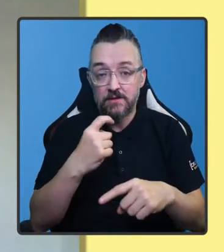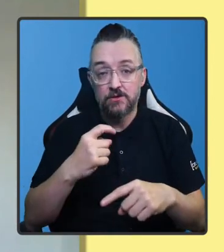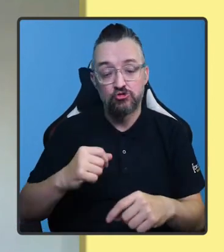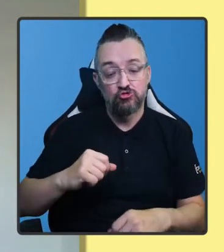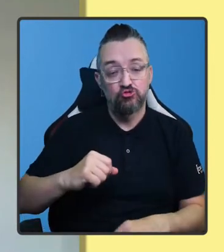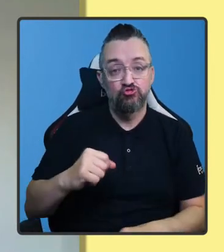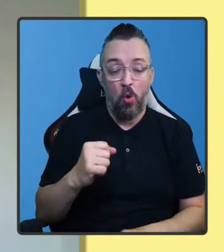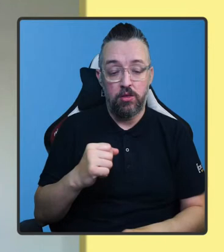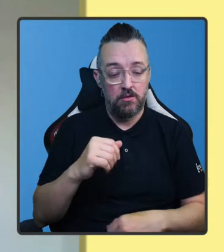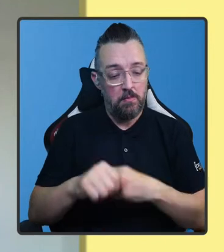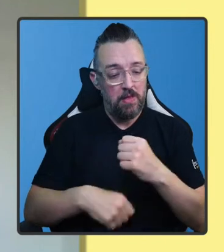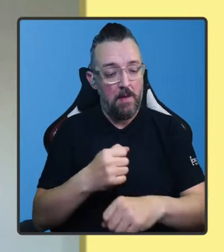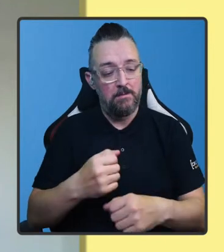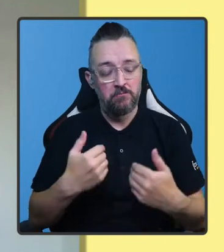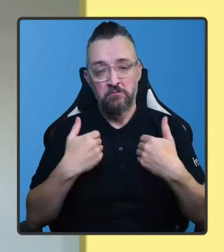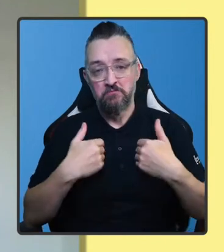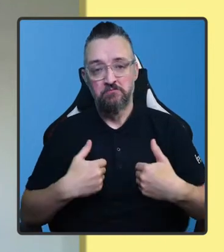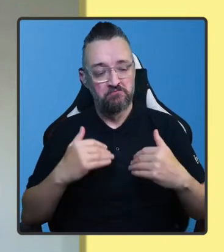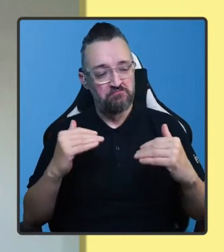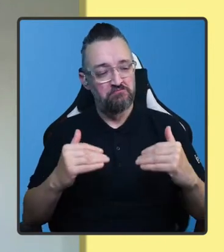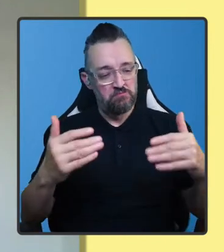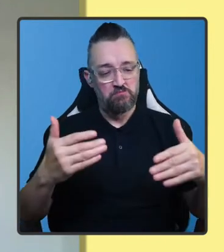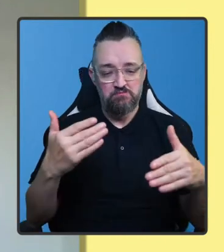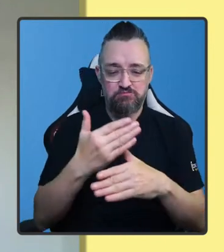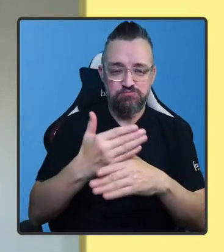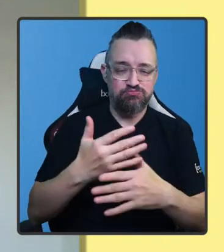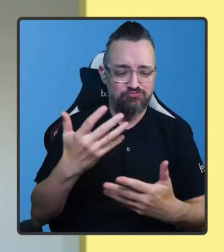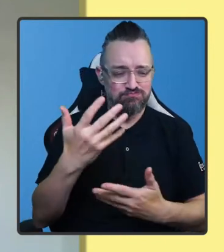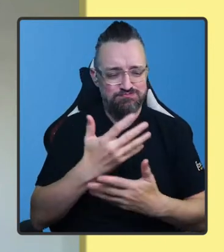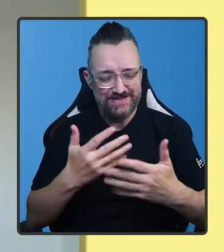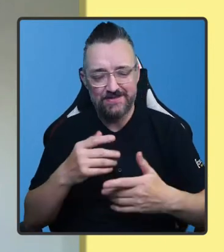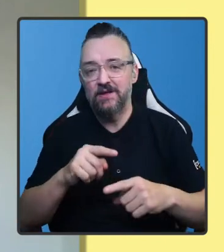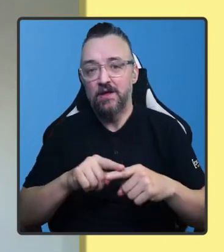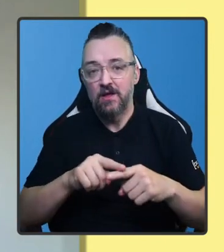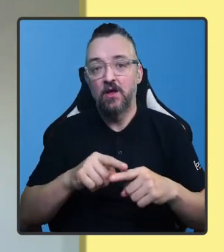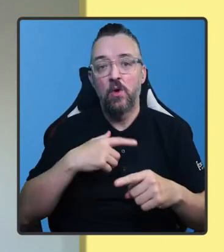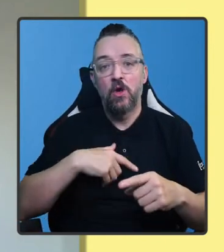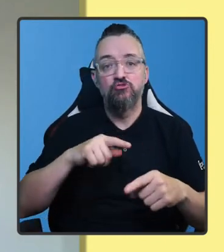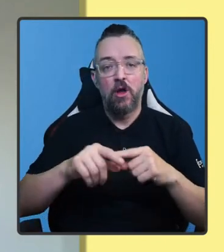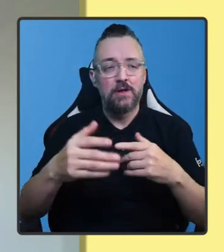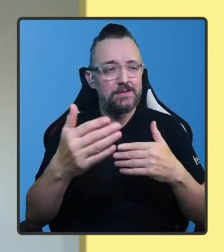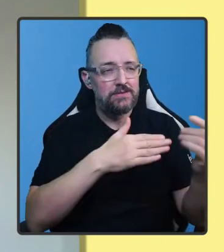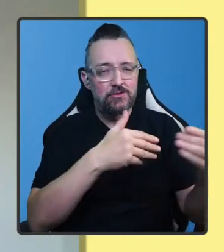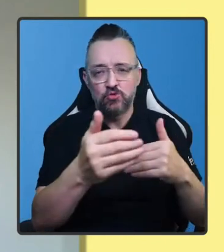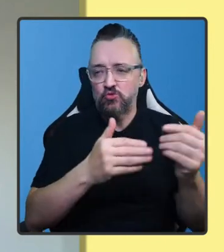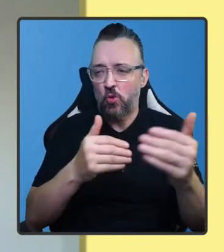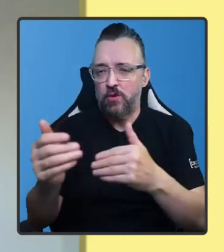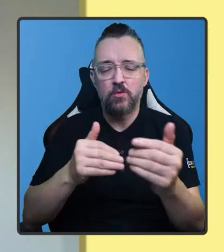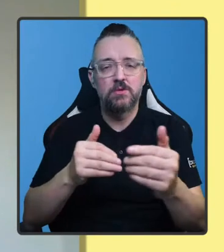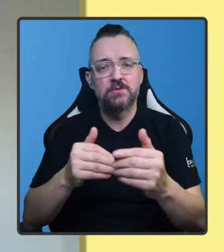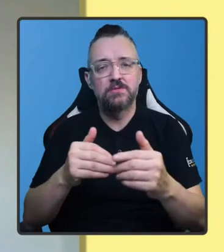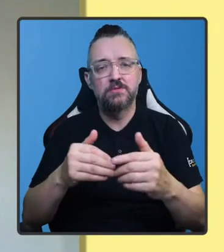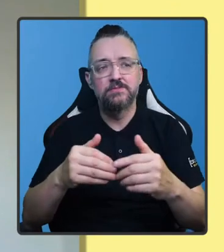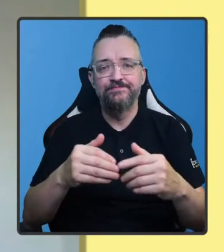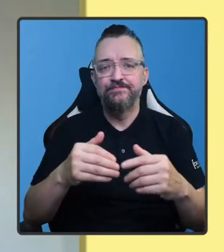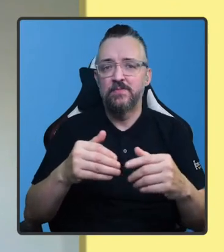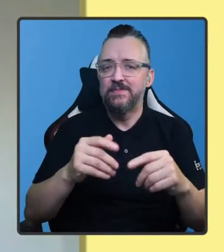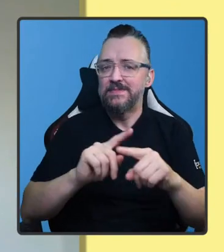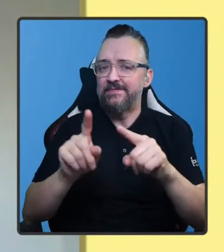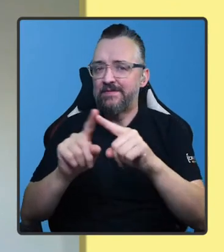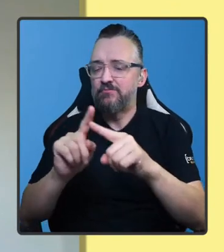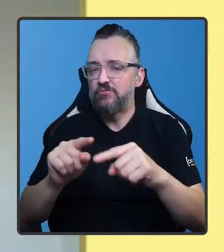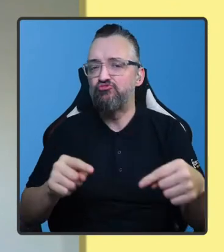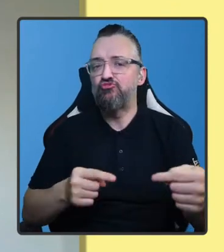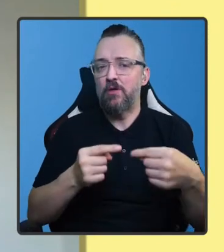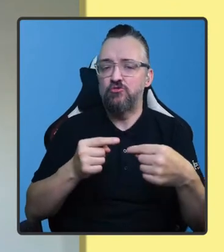future, and if we are to address serious demographic challenges ahead, then we will have to find